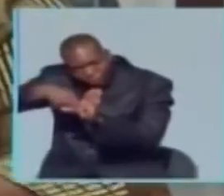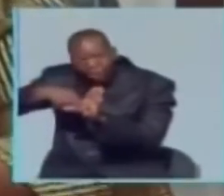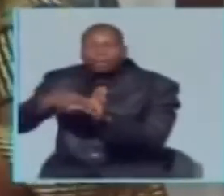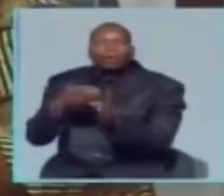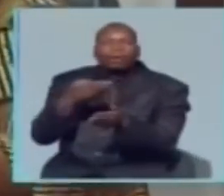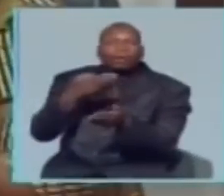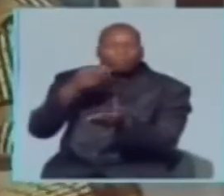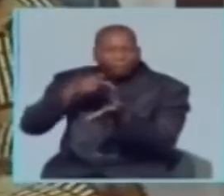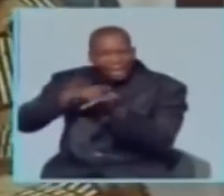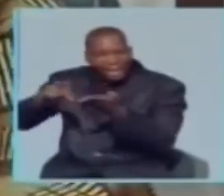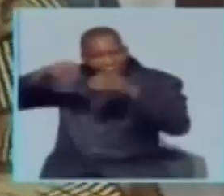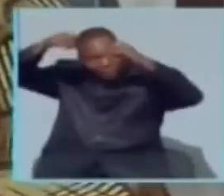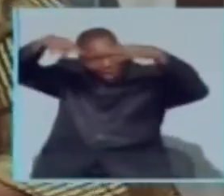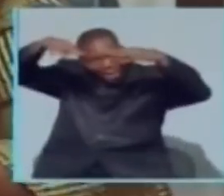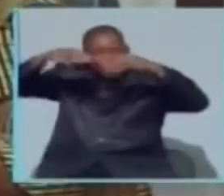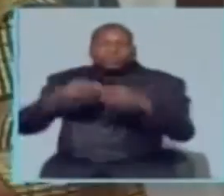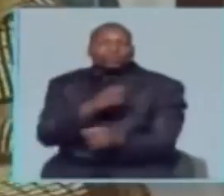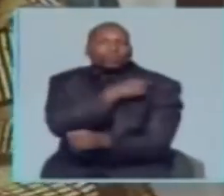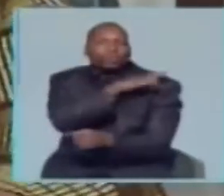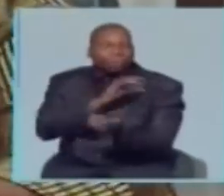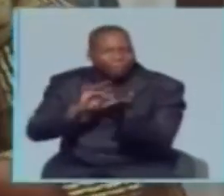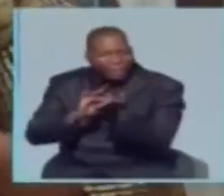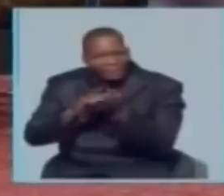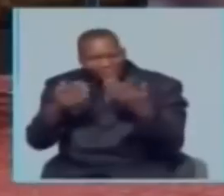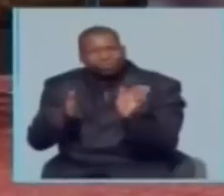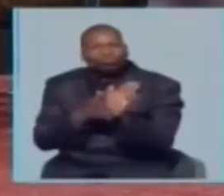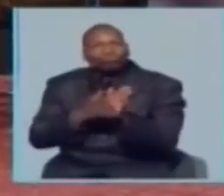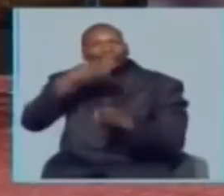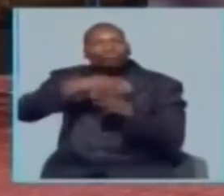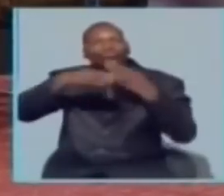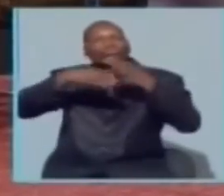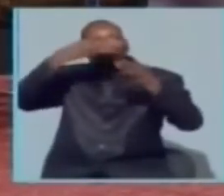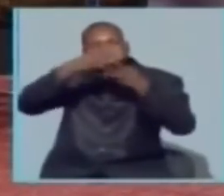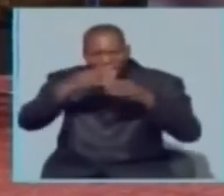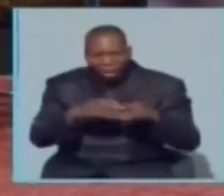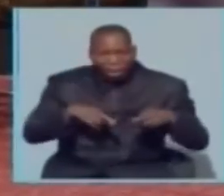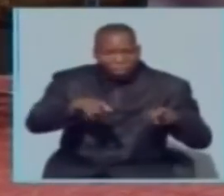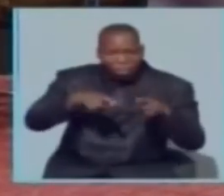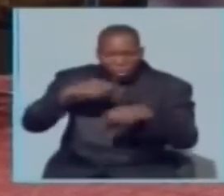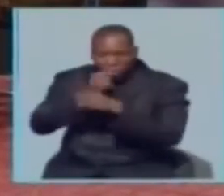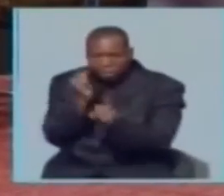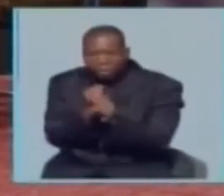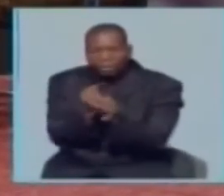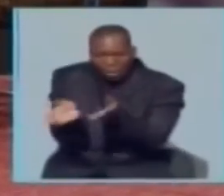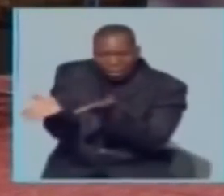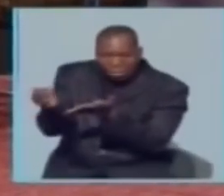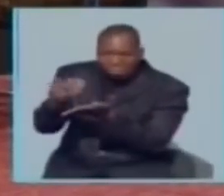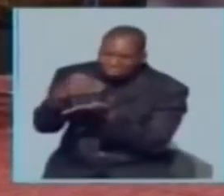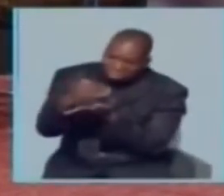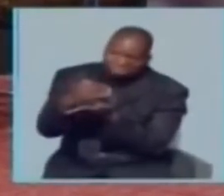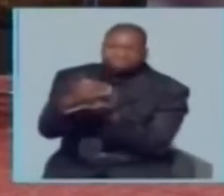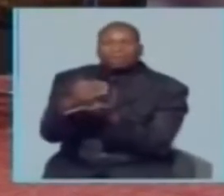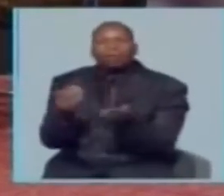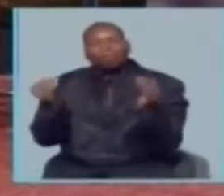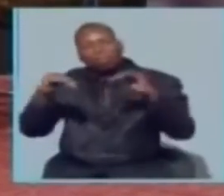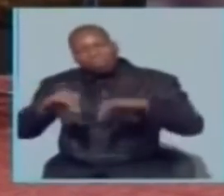electricity, to be able to pay for drugs in hospitals, to build schools, to build roads, that revenue is being eroded. At the same